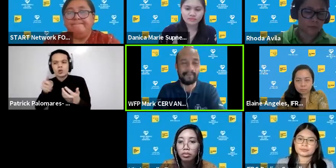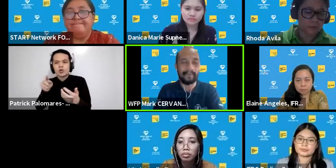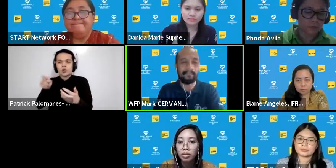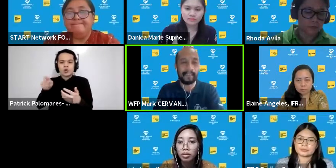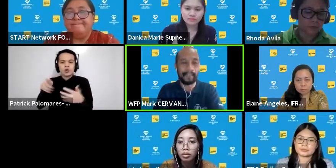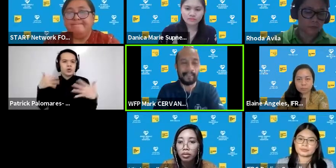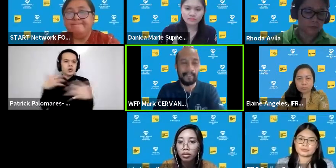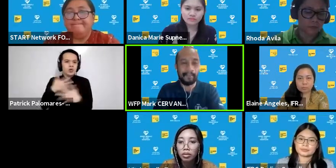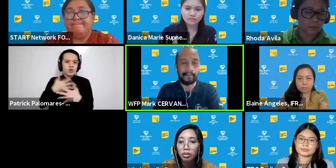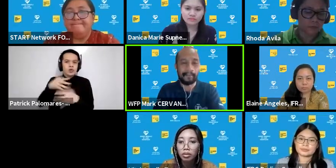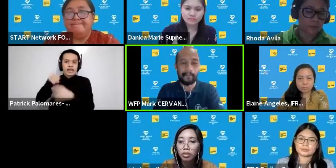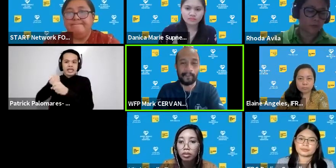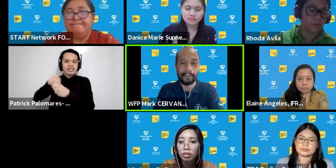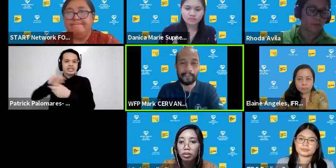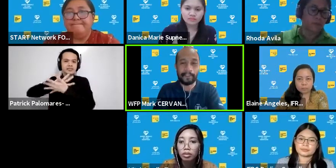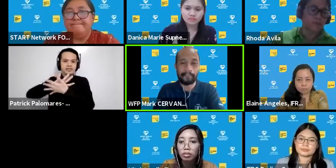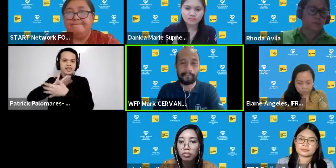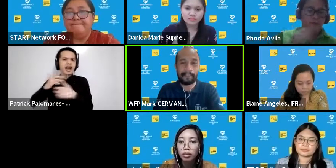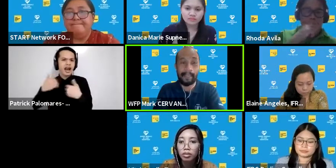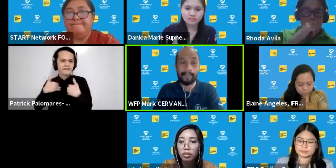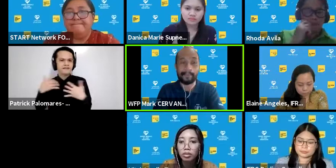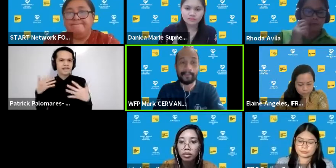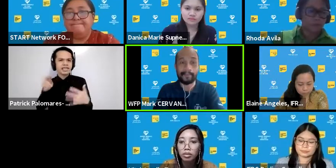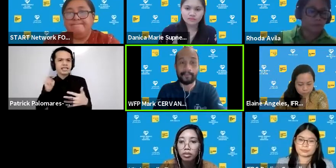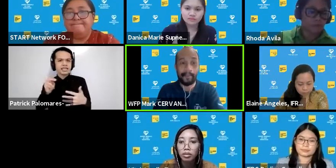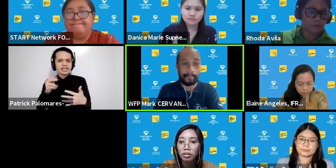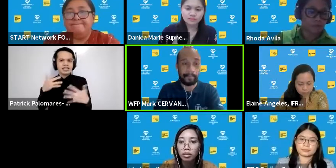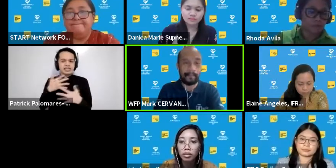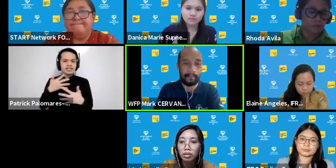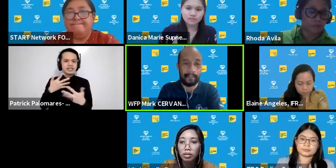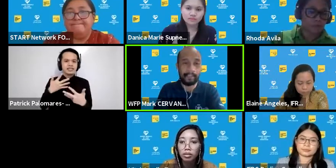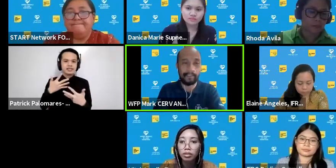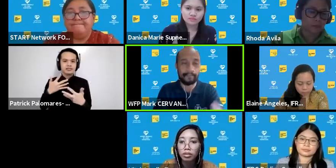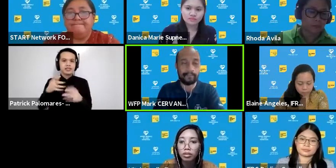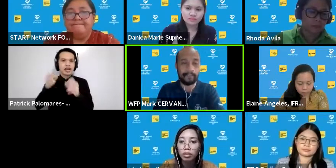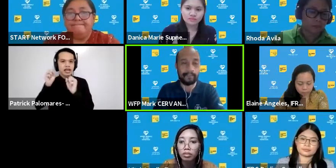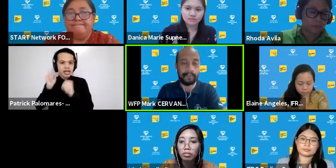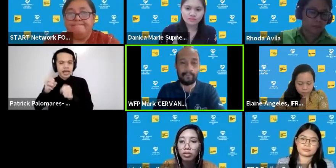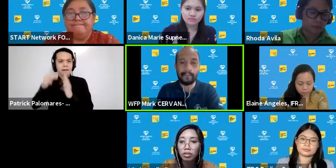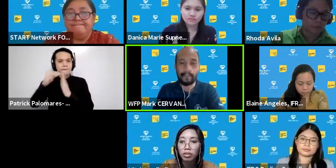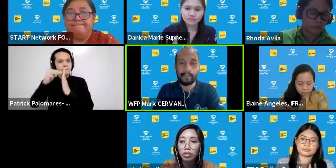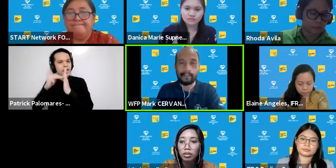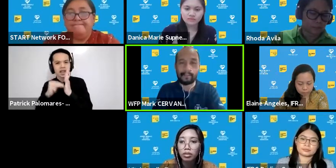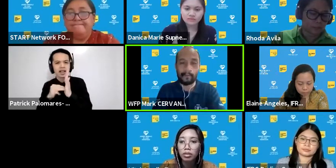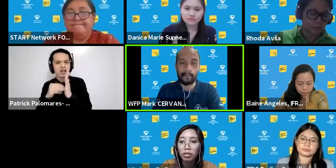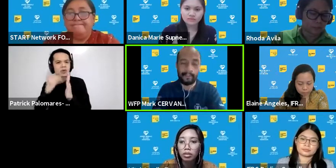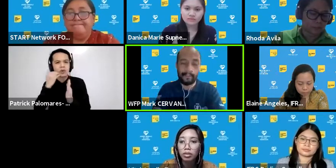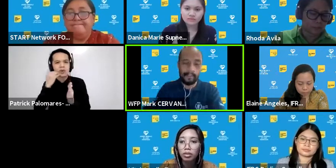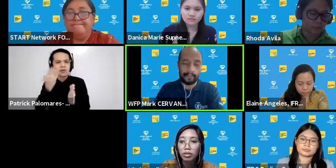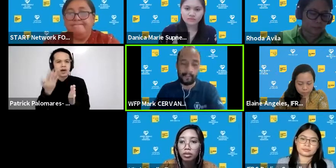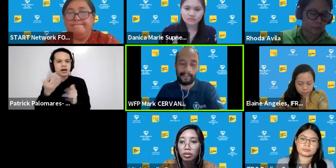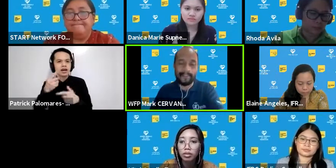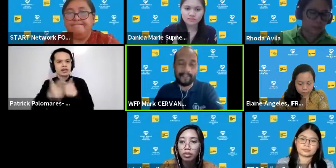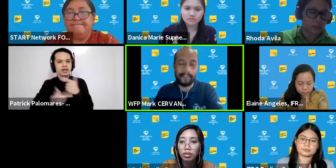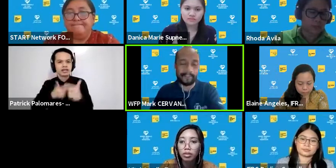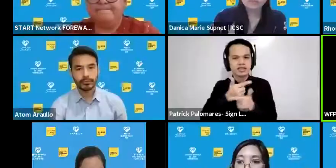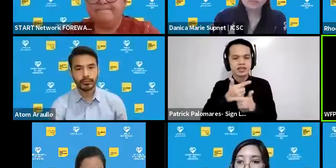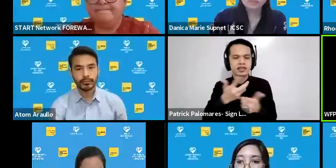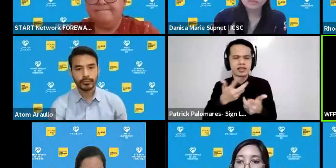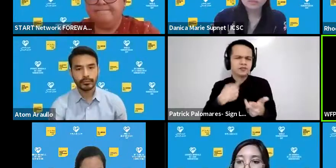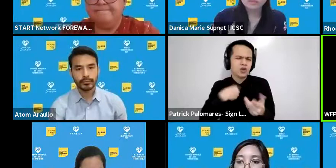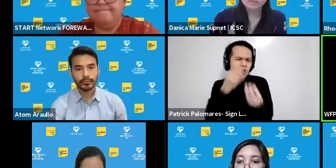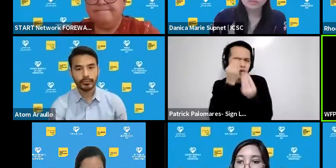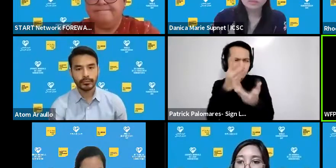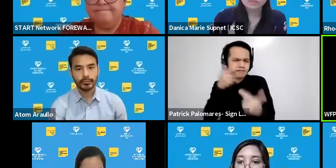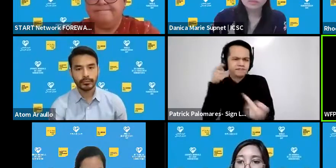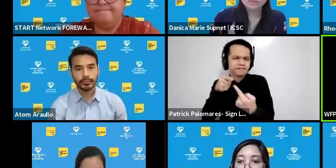a pandemic, which can sweep millions of people globally. So what I'm saying is